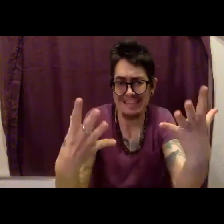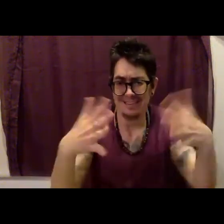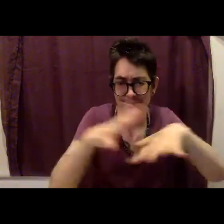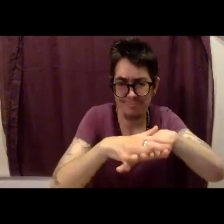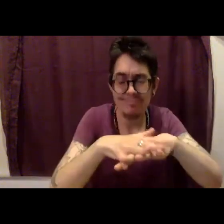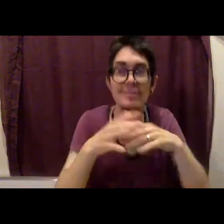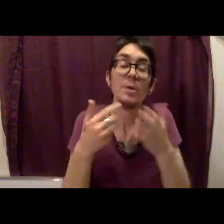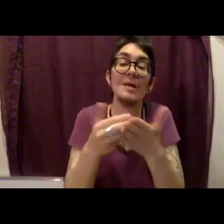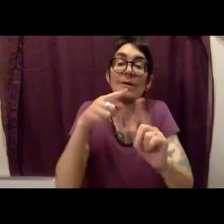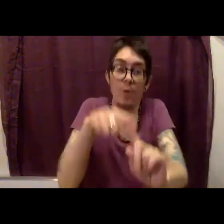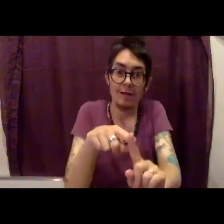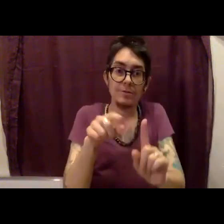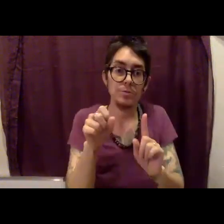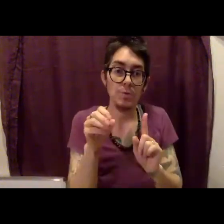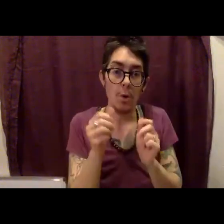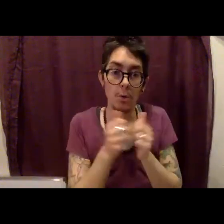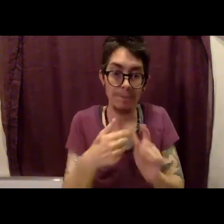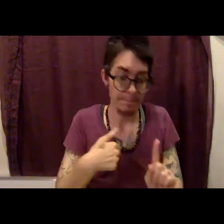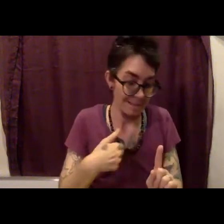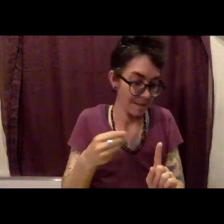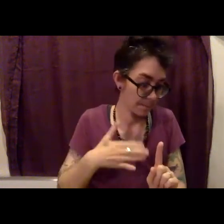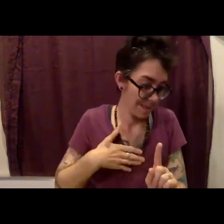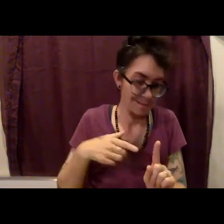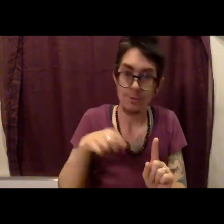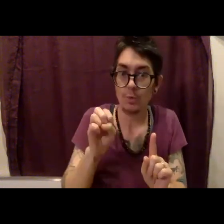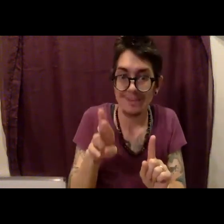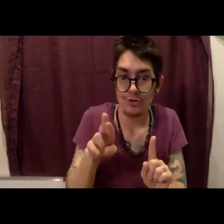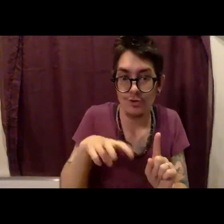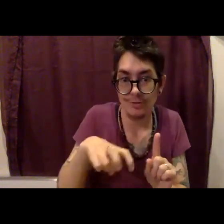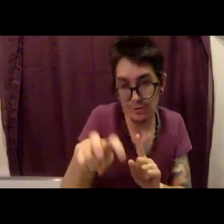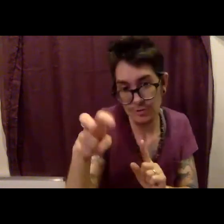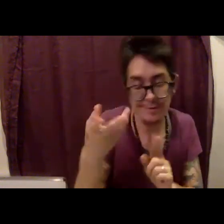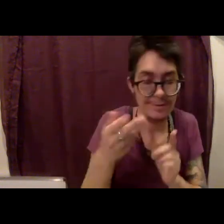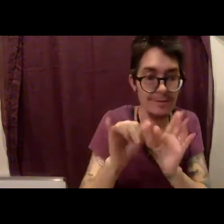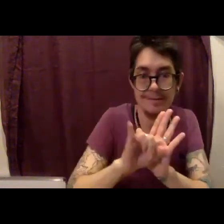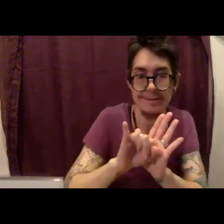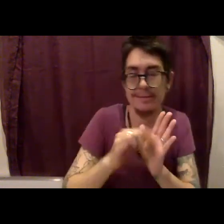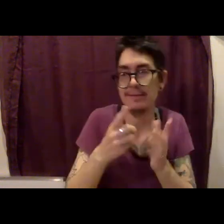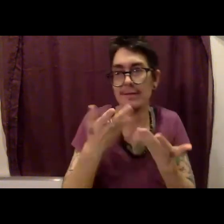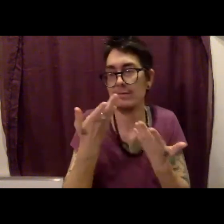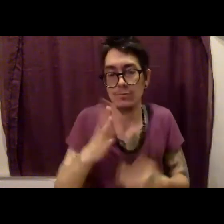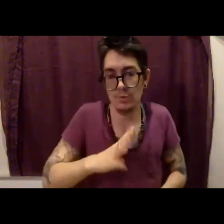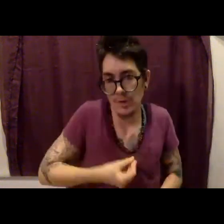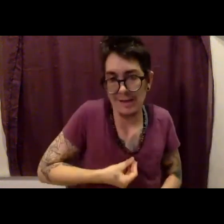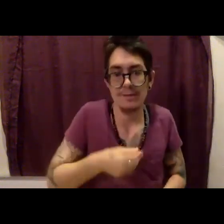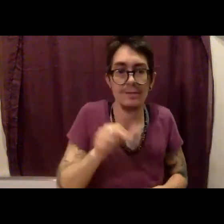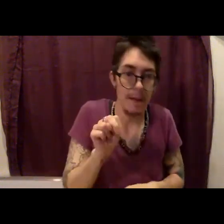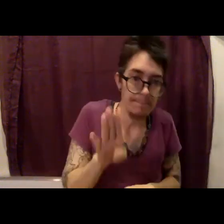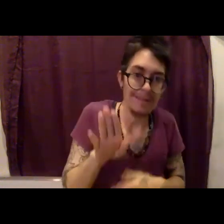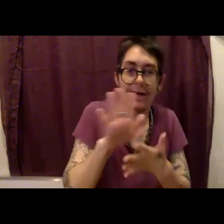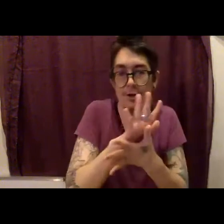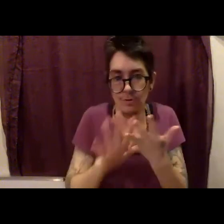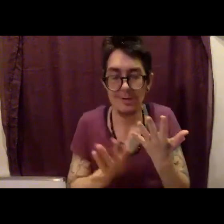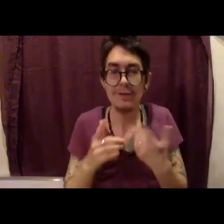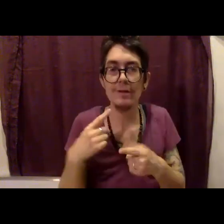well. They overlap in many, many ways. Specifically, my queer journey, my queer